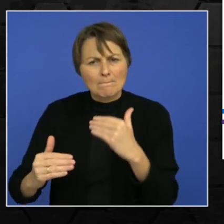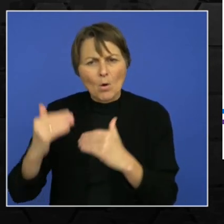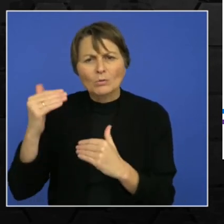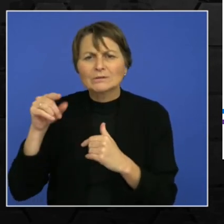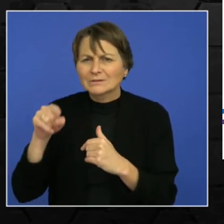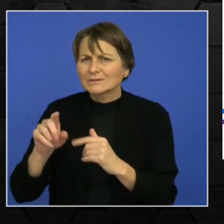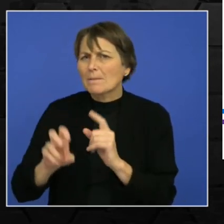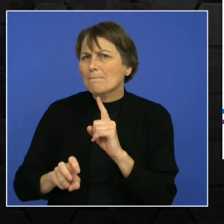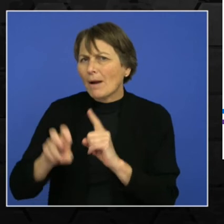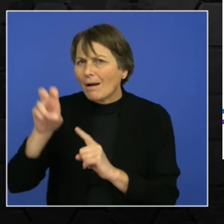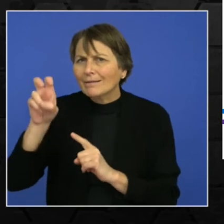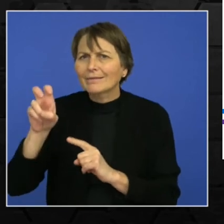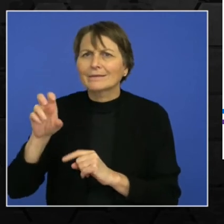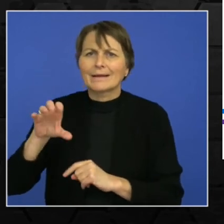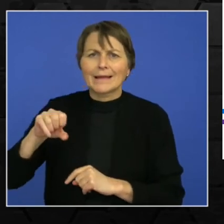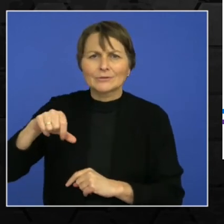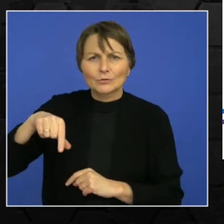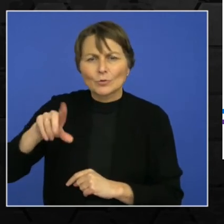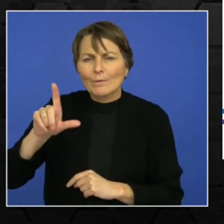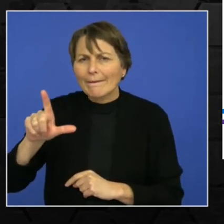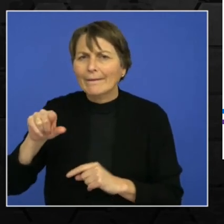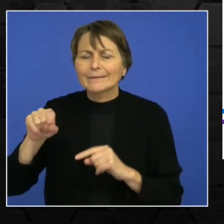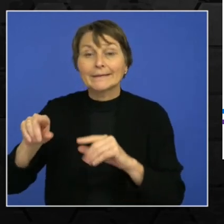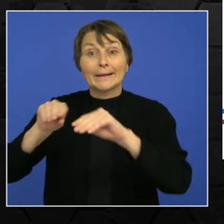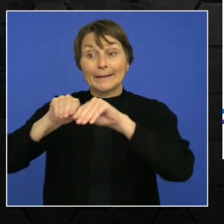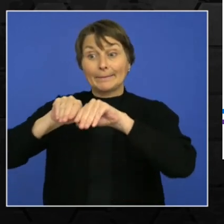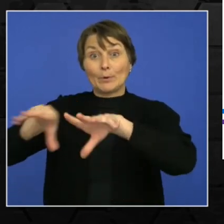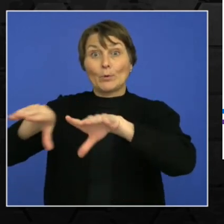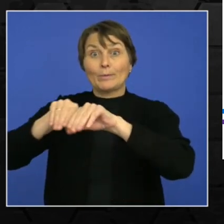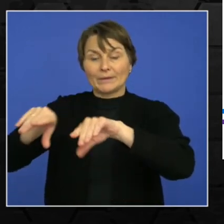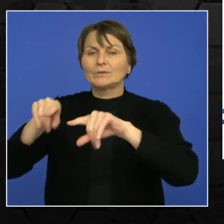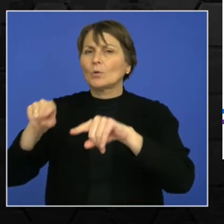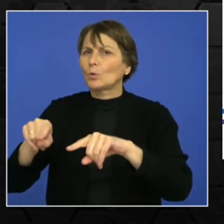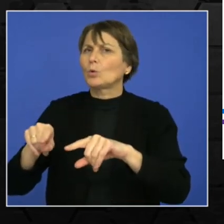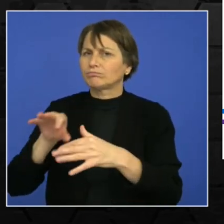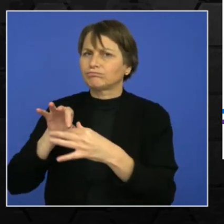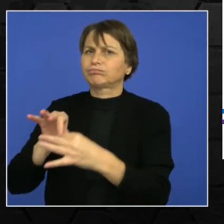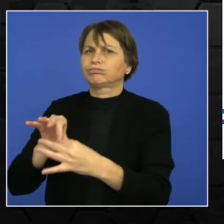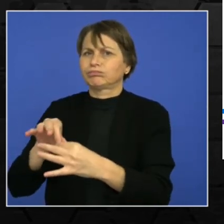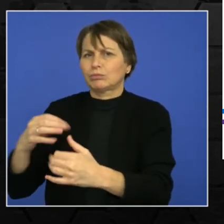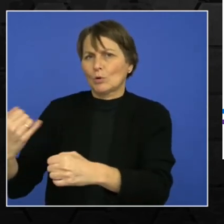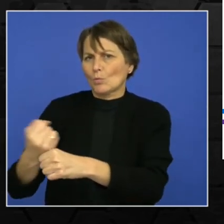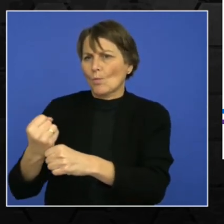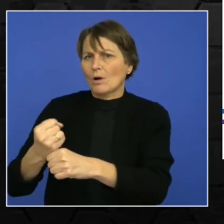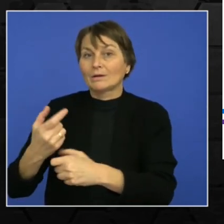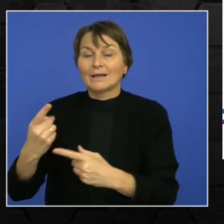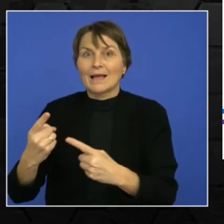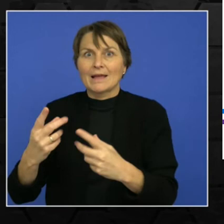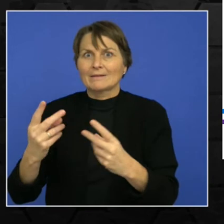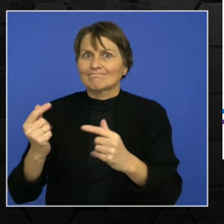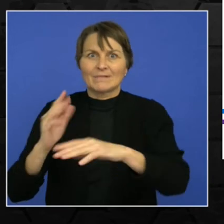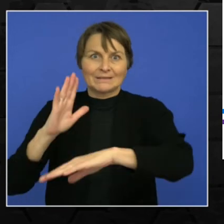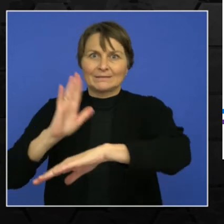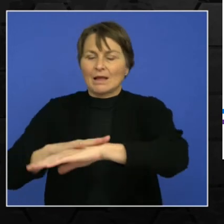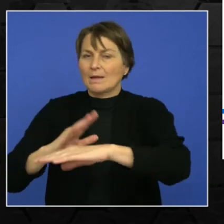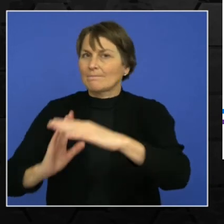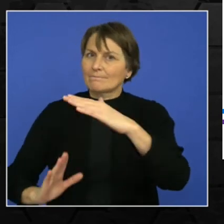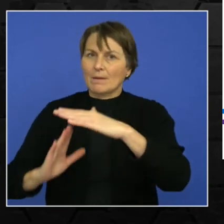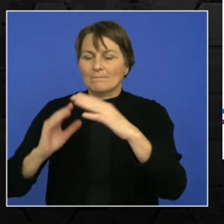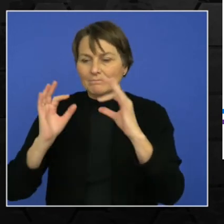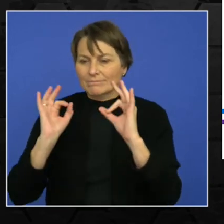And 80% of the time, you're dealing with deployment if you're working in the industry, and you're dealing with state of the art models as well, which are BERT